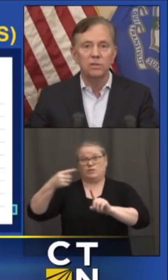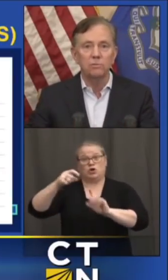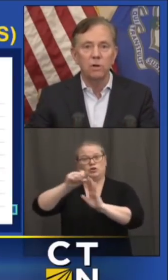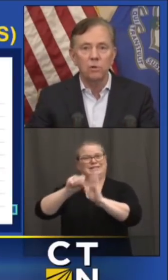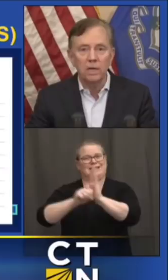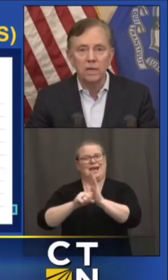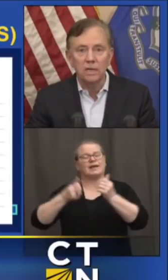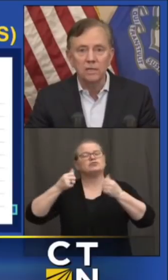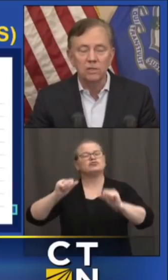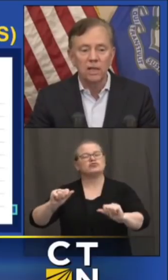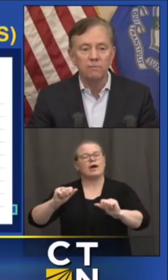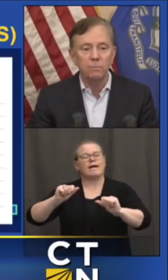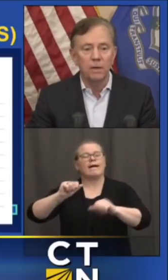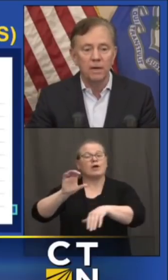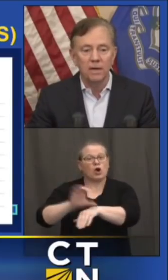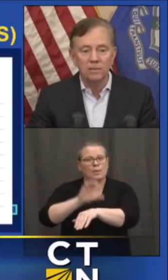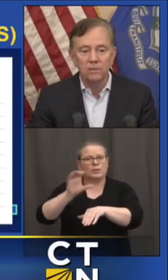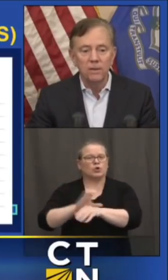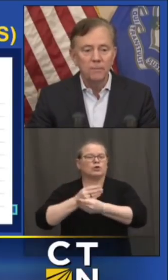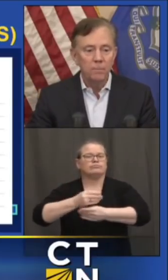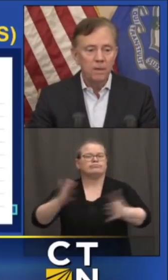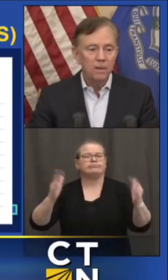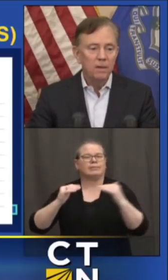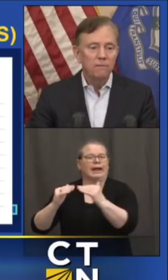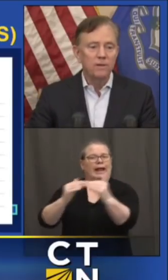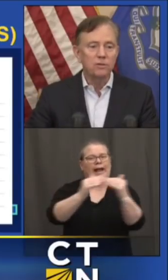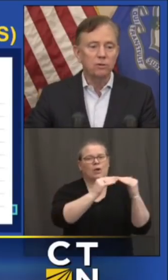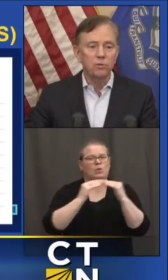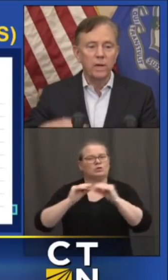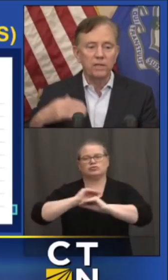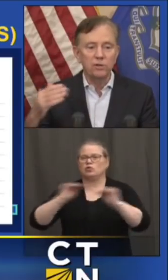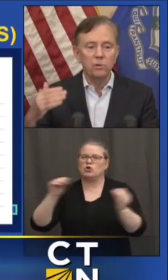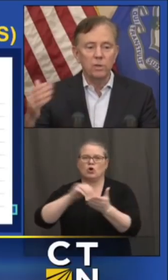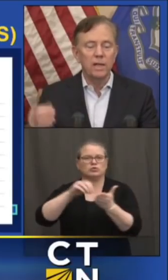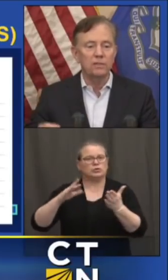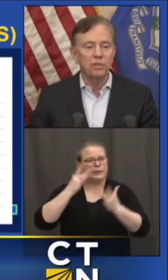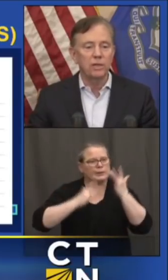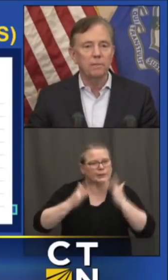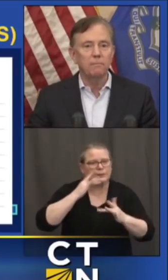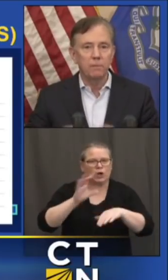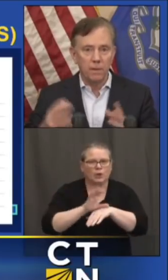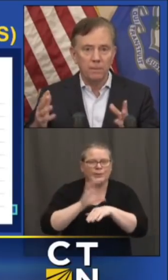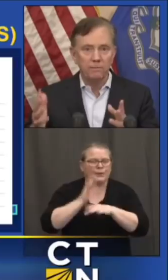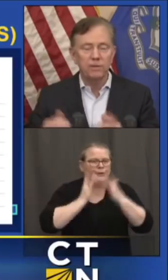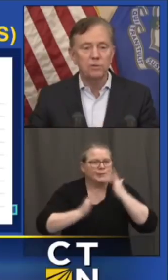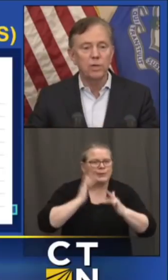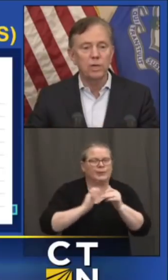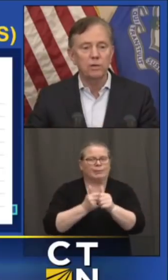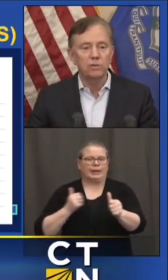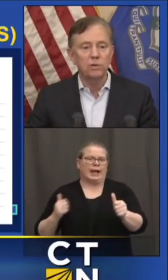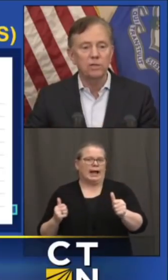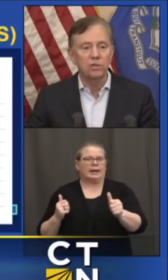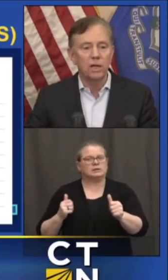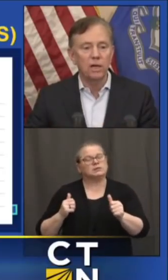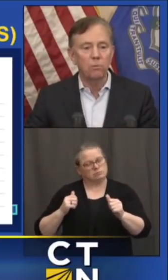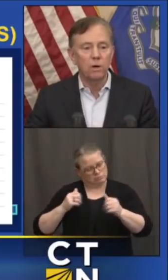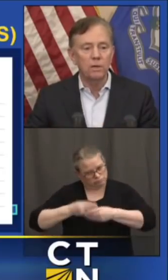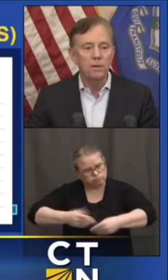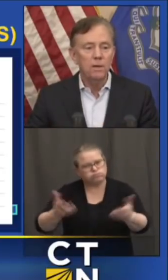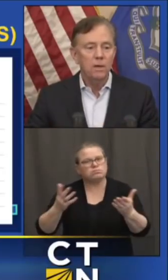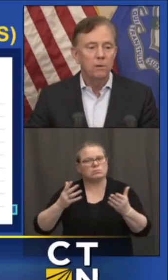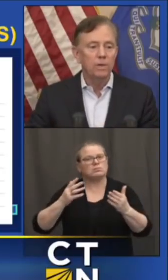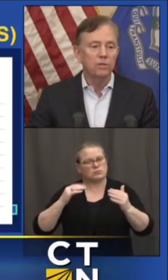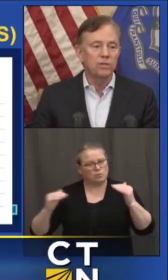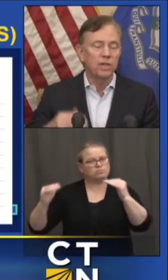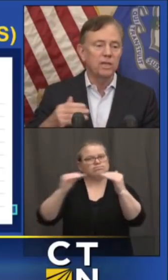divide so no kid is left behind. Fiscal 22, the next coming fiscal year, starting July